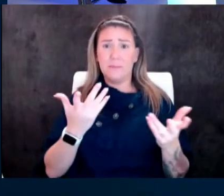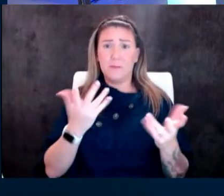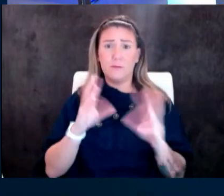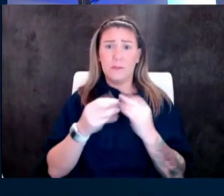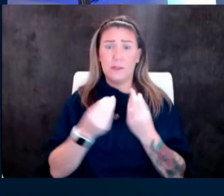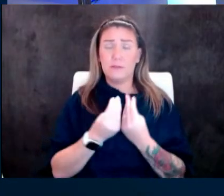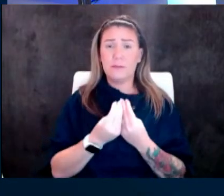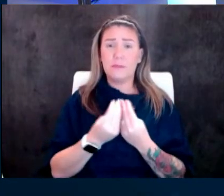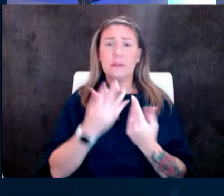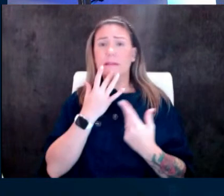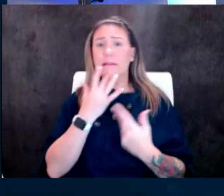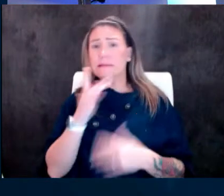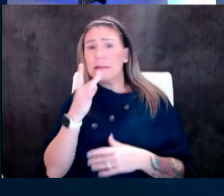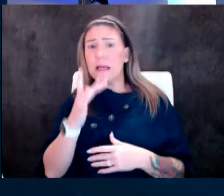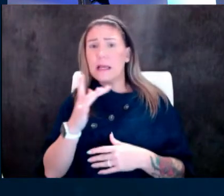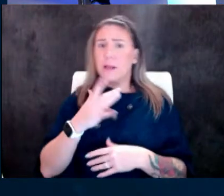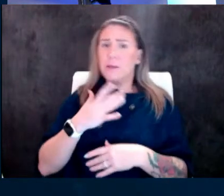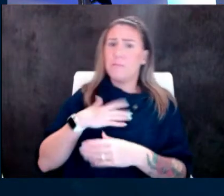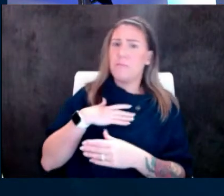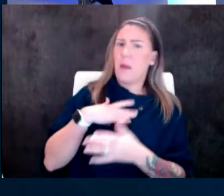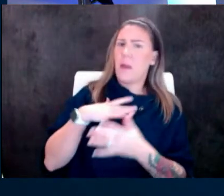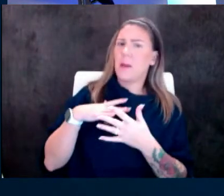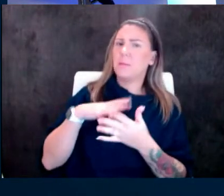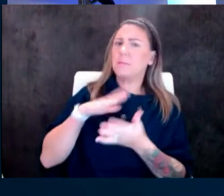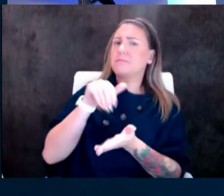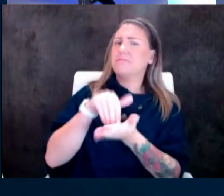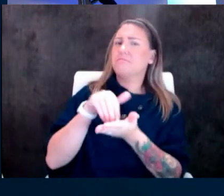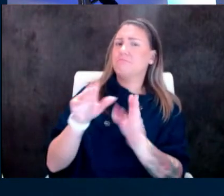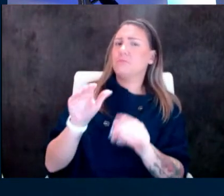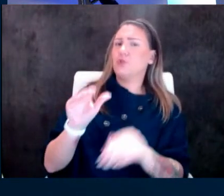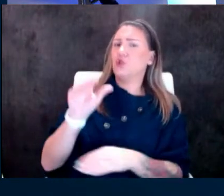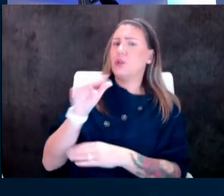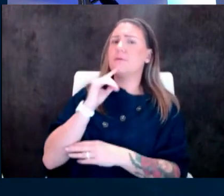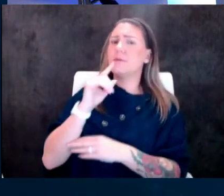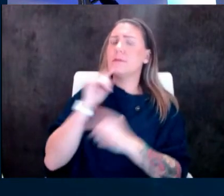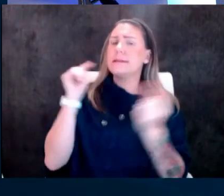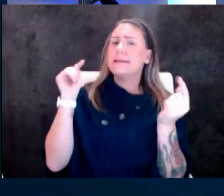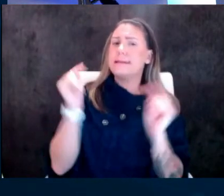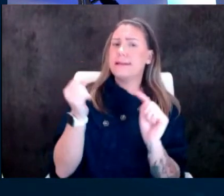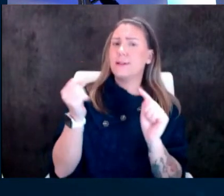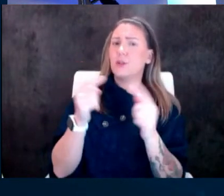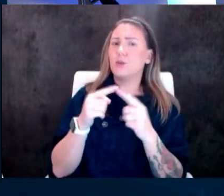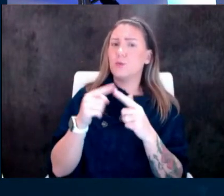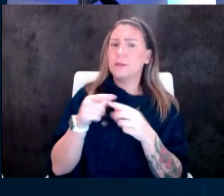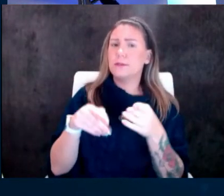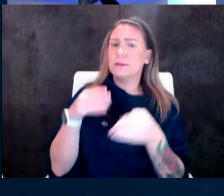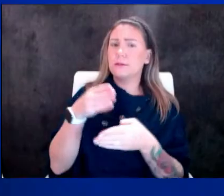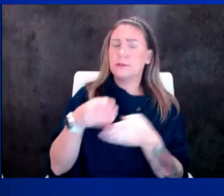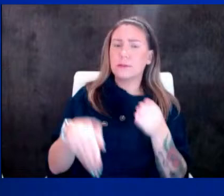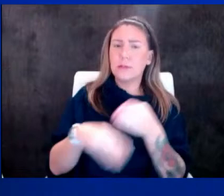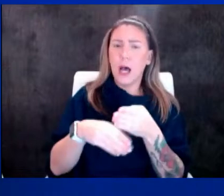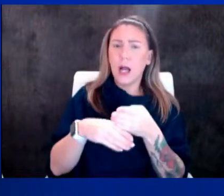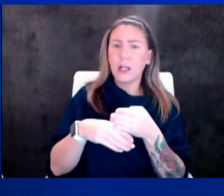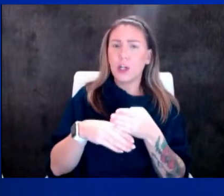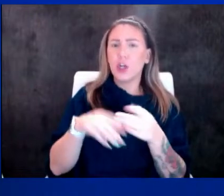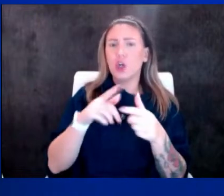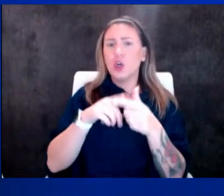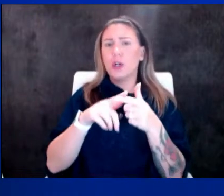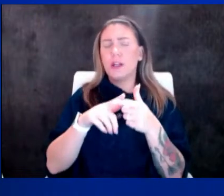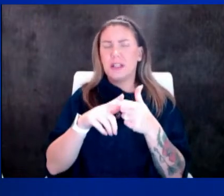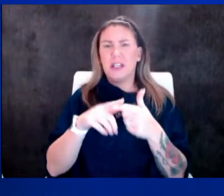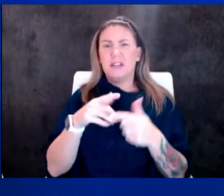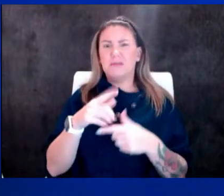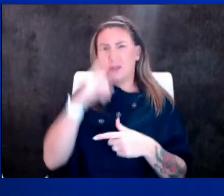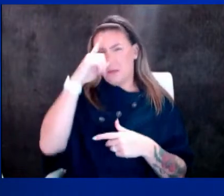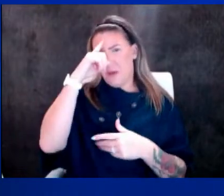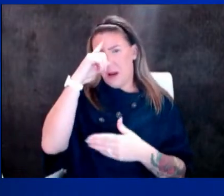playing soccer that travels right. with her to this day. I know that with the post-concussion syndrome, and then so you just look at that. My oldest one,